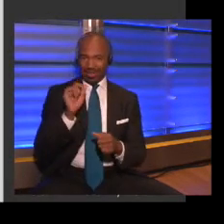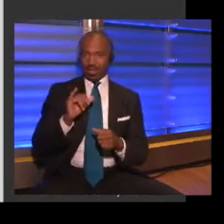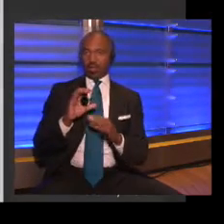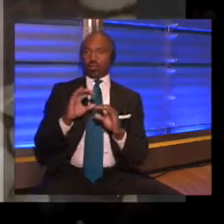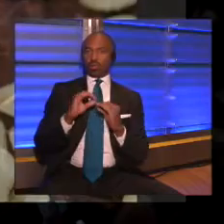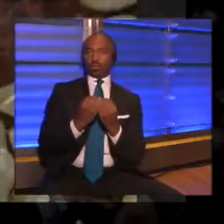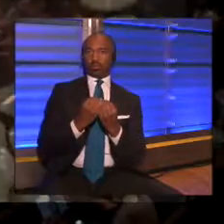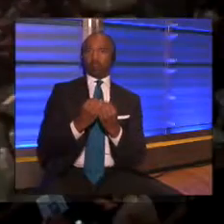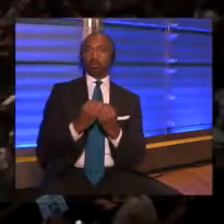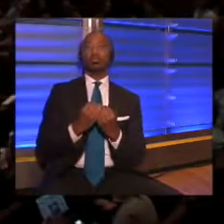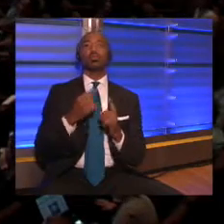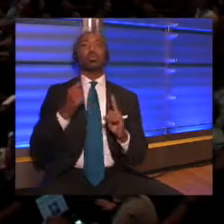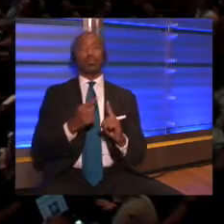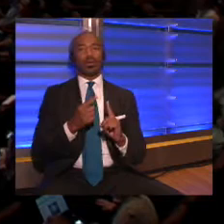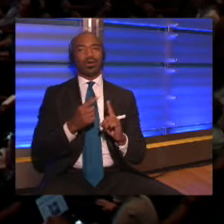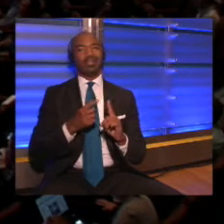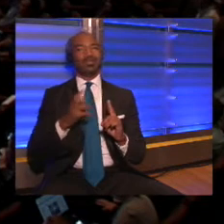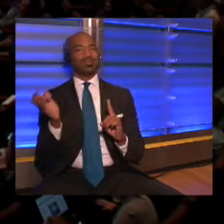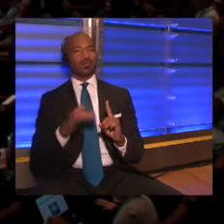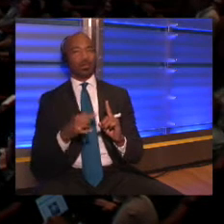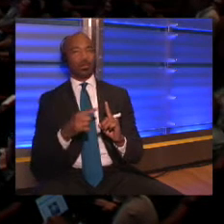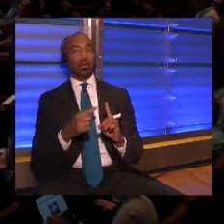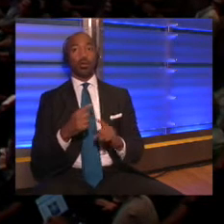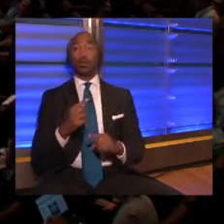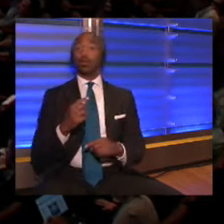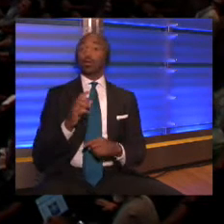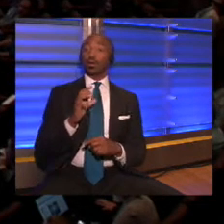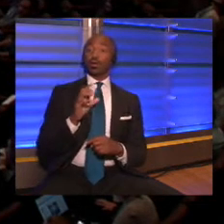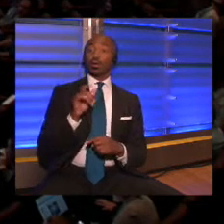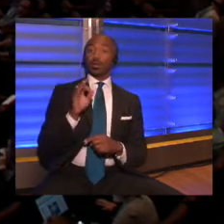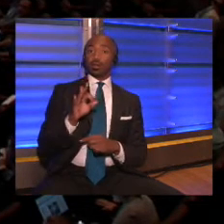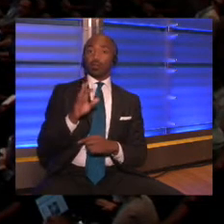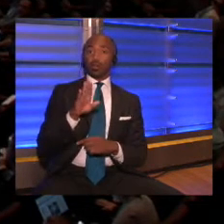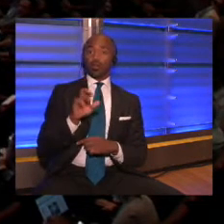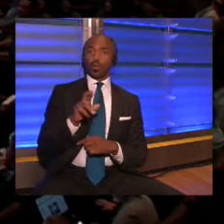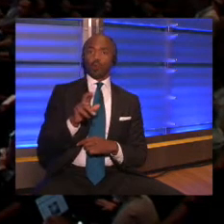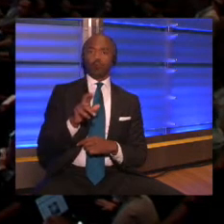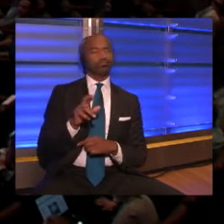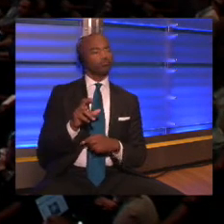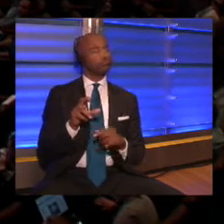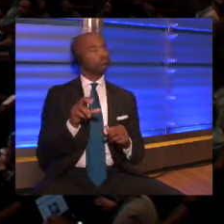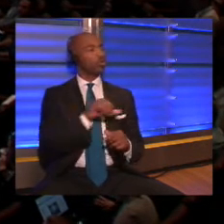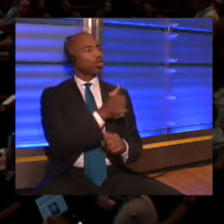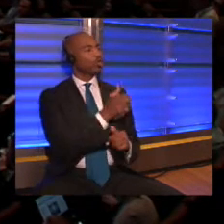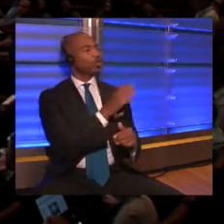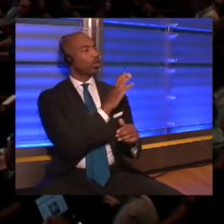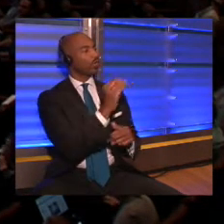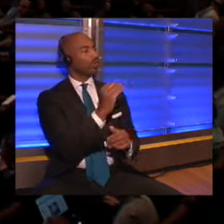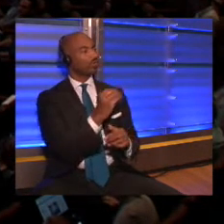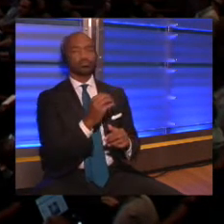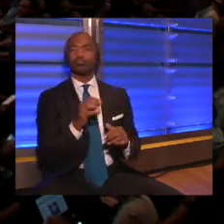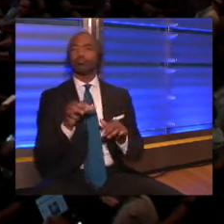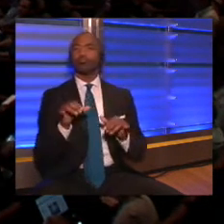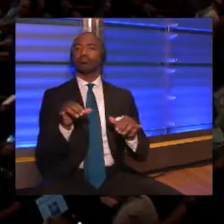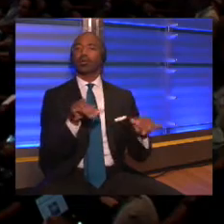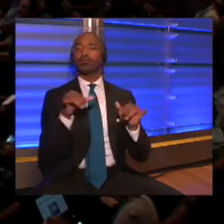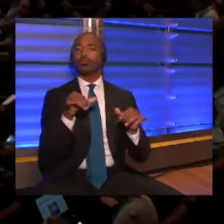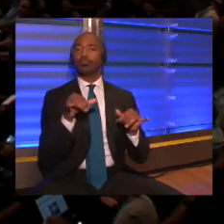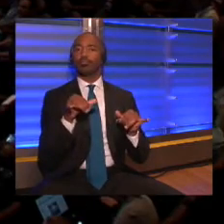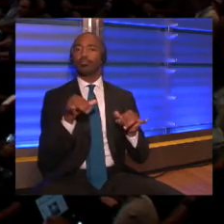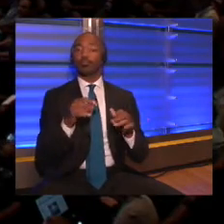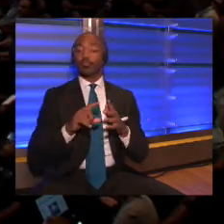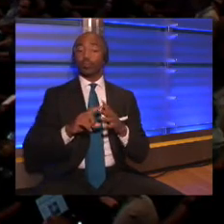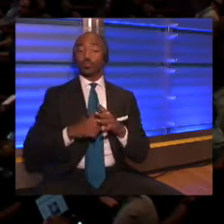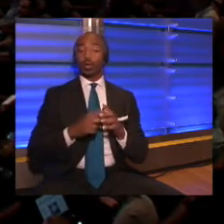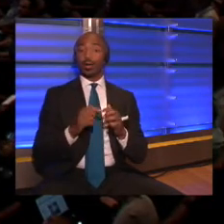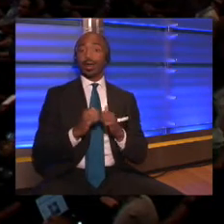about. At Cliff Bar, we're like many companies, right? We started with an idea. It was a good